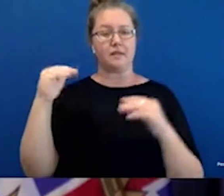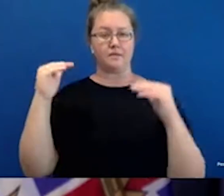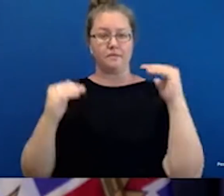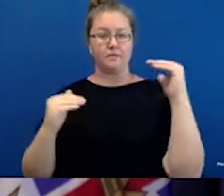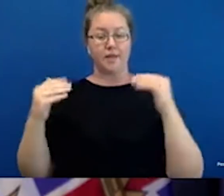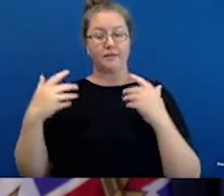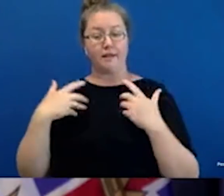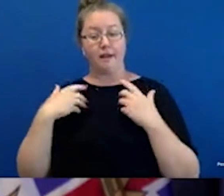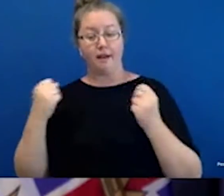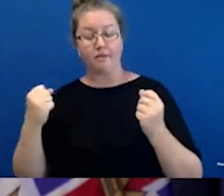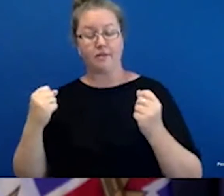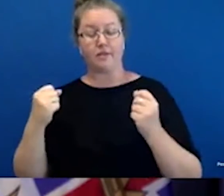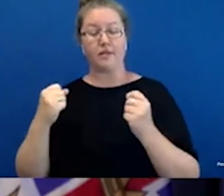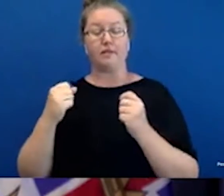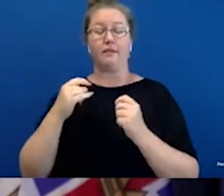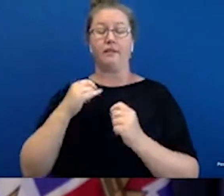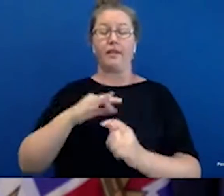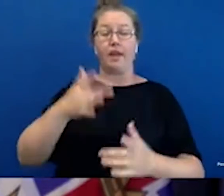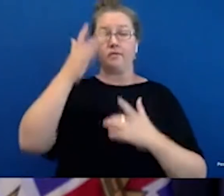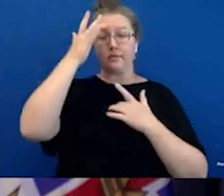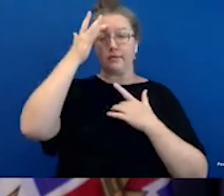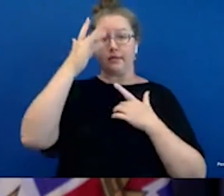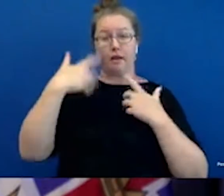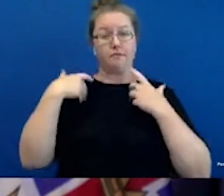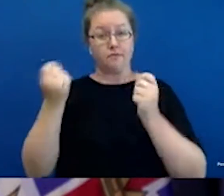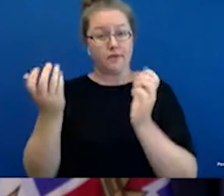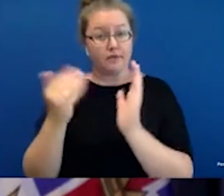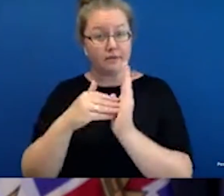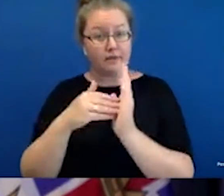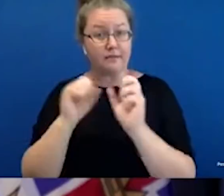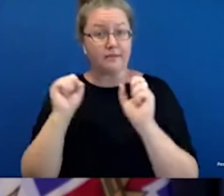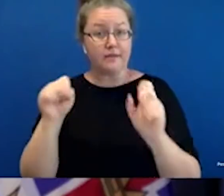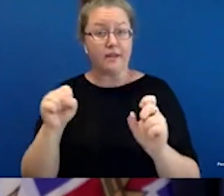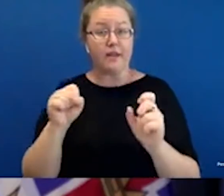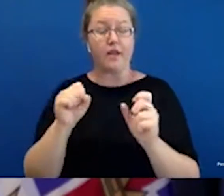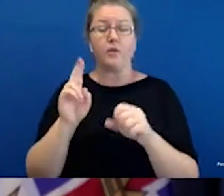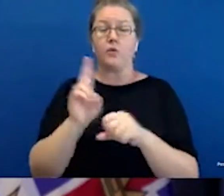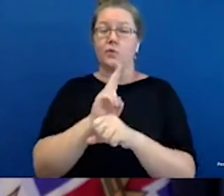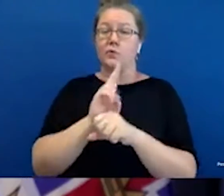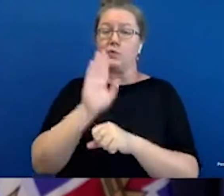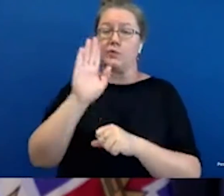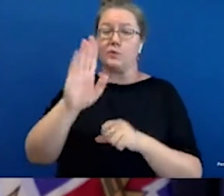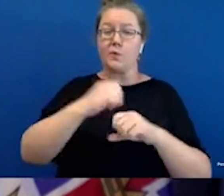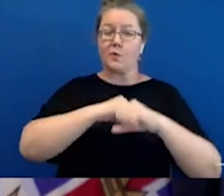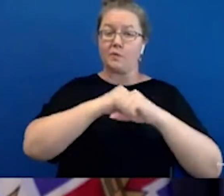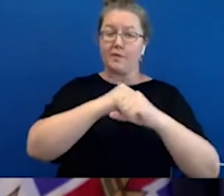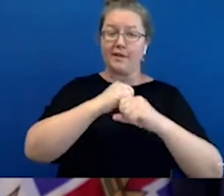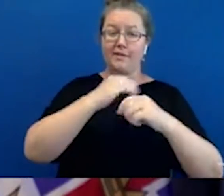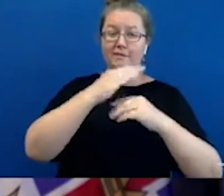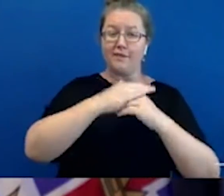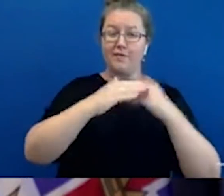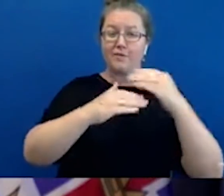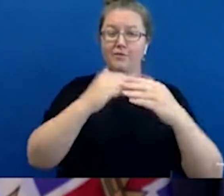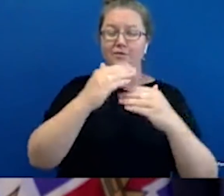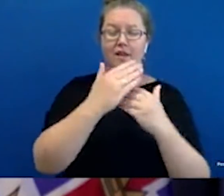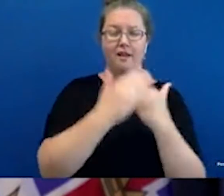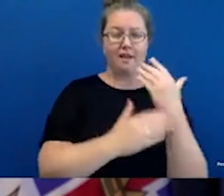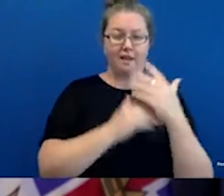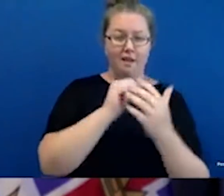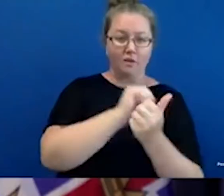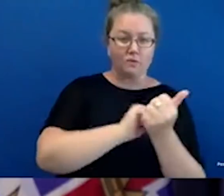balance. That means keeping our communities healthy and resilient, about using our layers of protection and staying